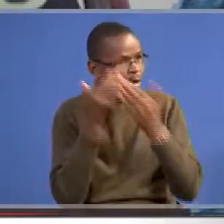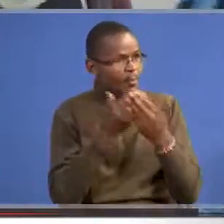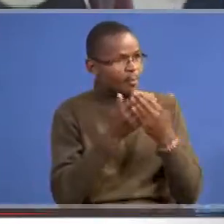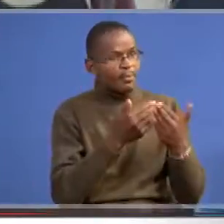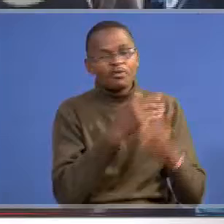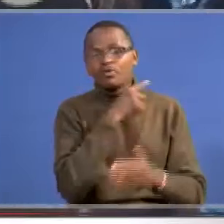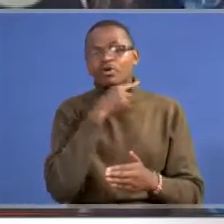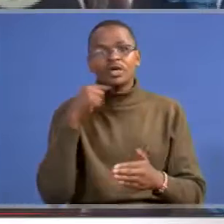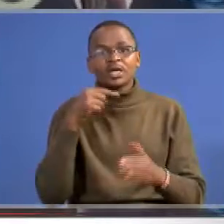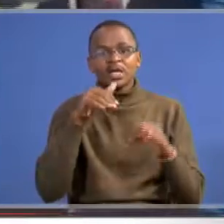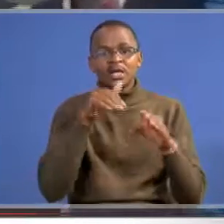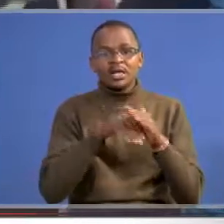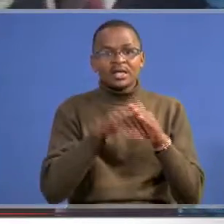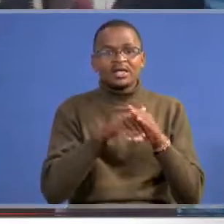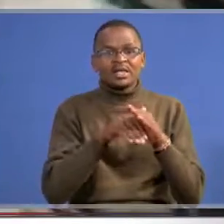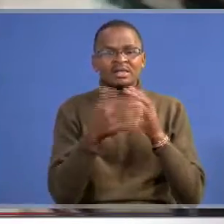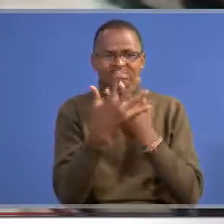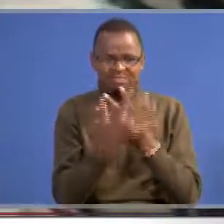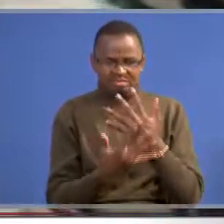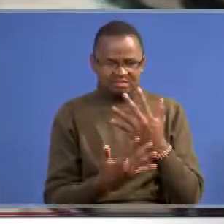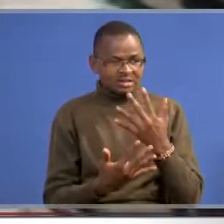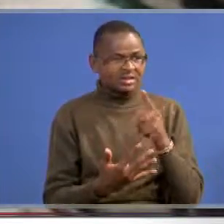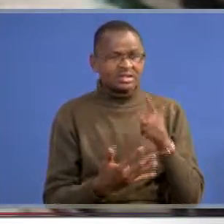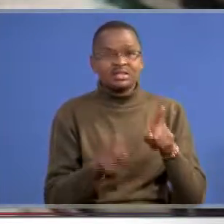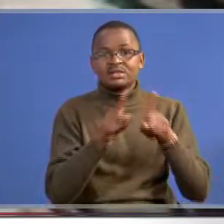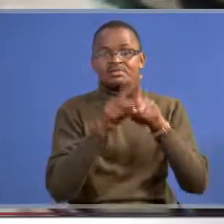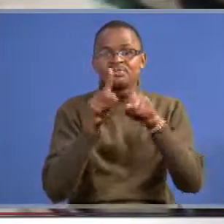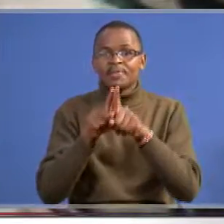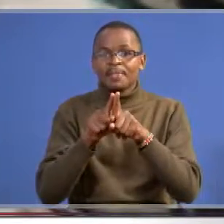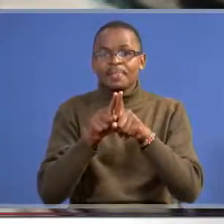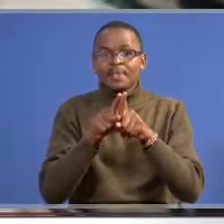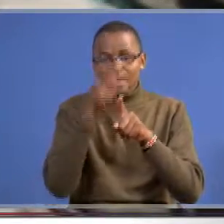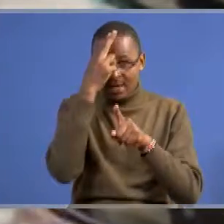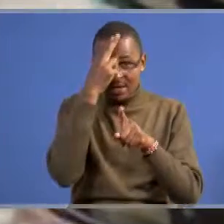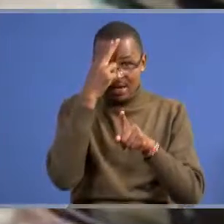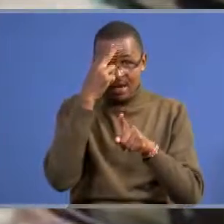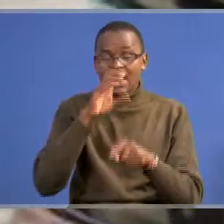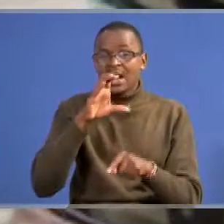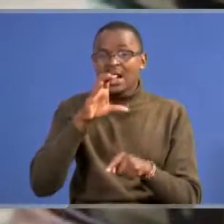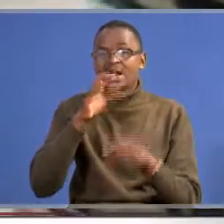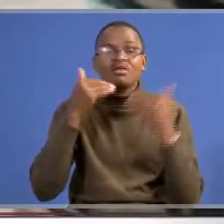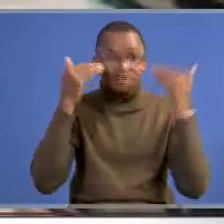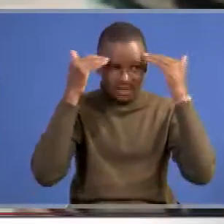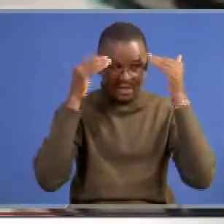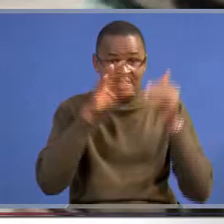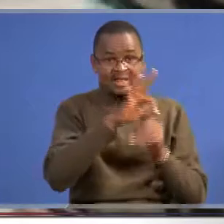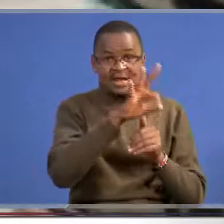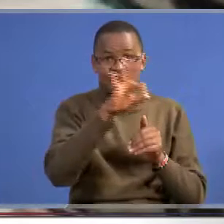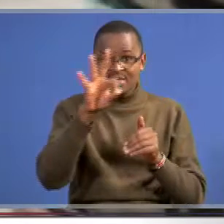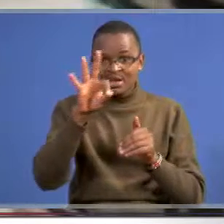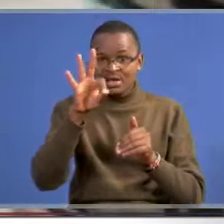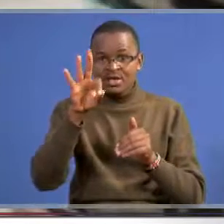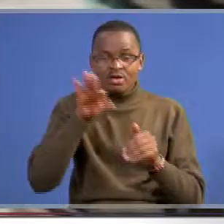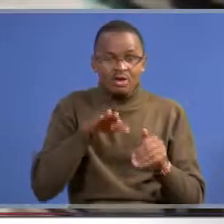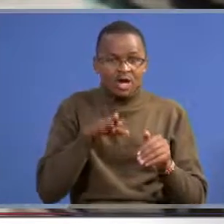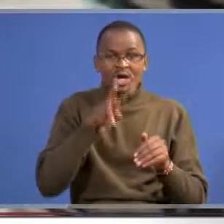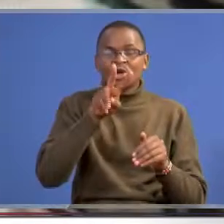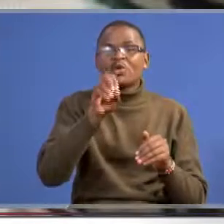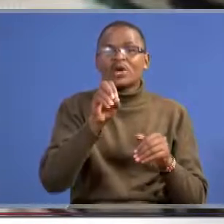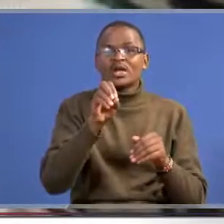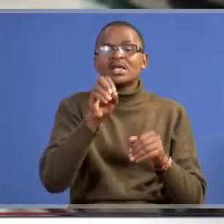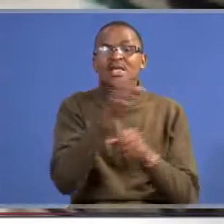he was killed in cold blood. In a rather similar case, a Narok court has sentenced a 33-year-old woman to 20